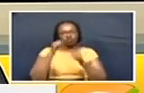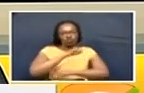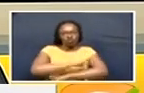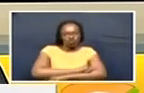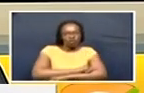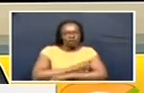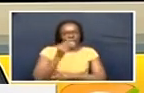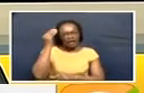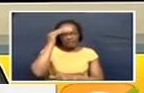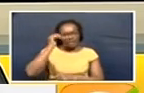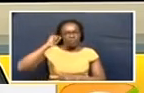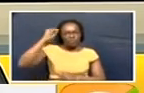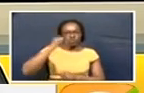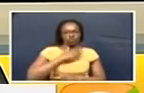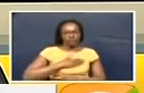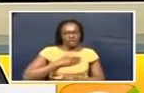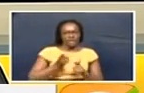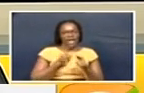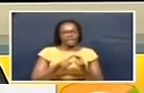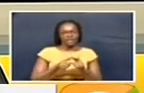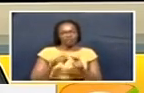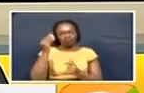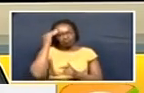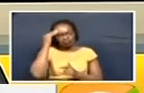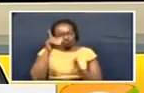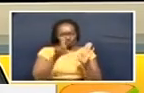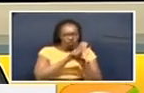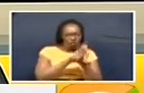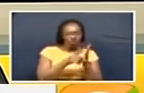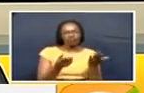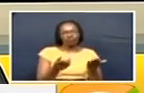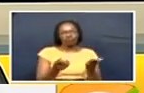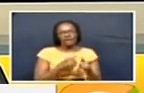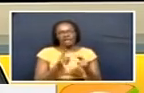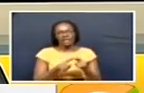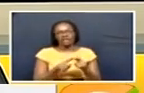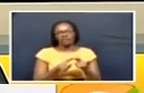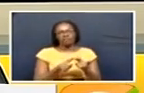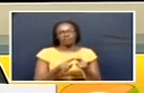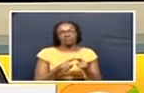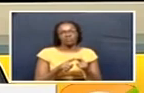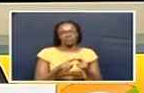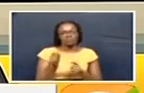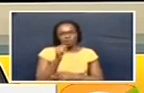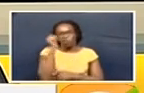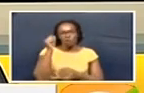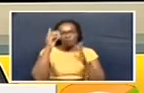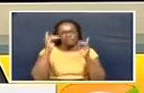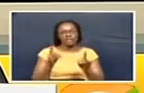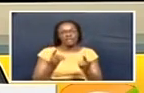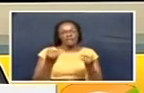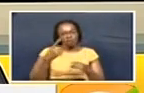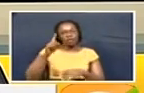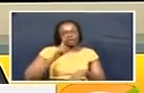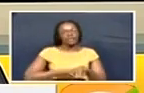political science, and then studied law, practiced the law for a long time, and then decided it was the right time, and I